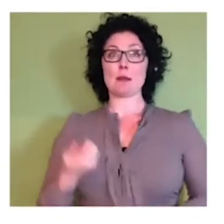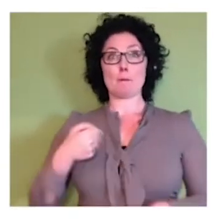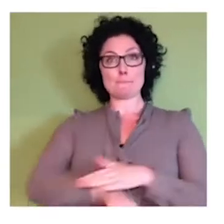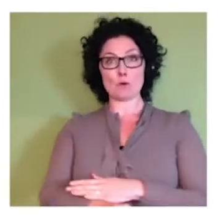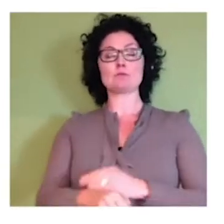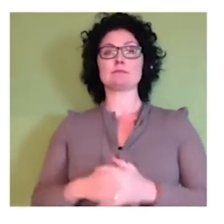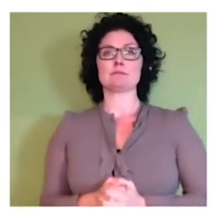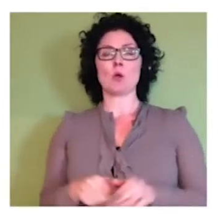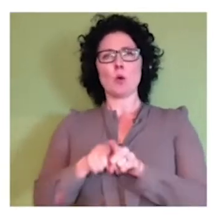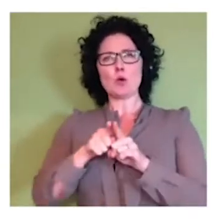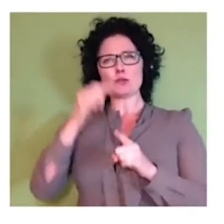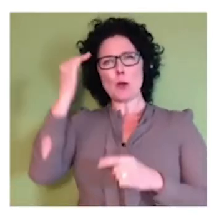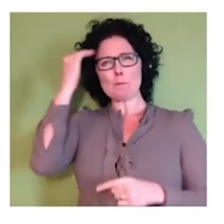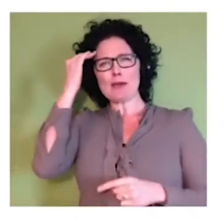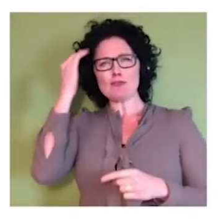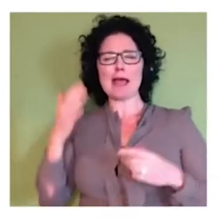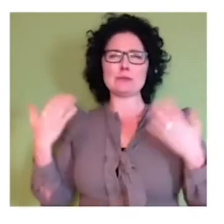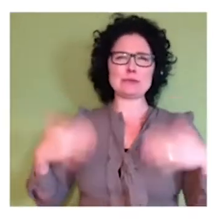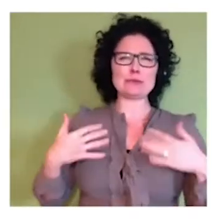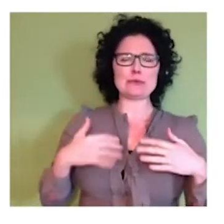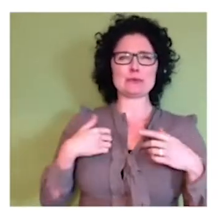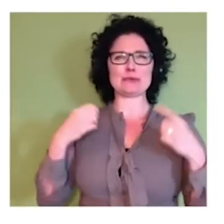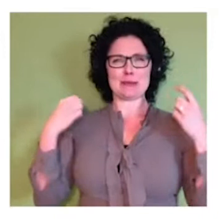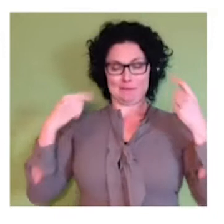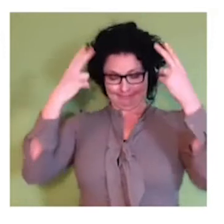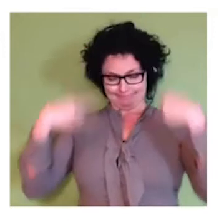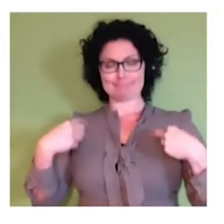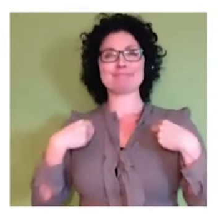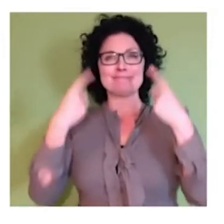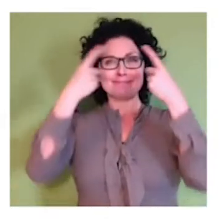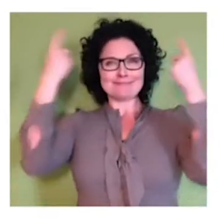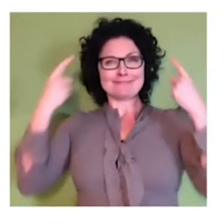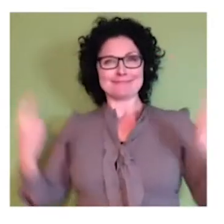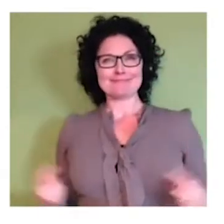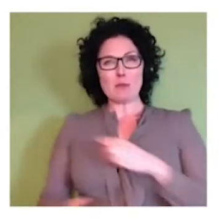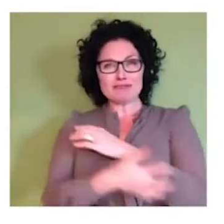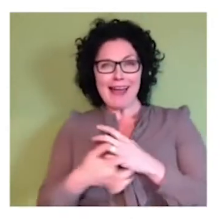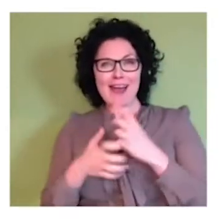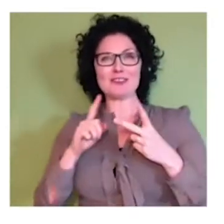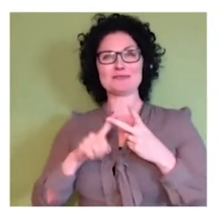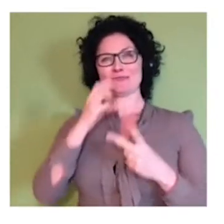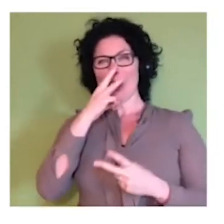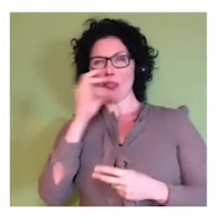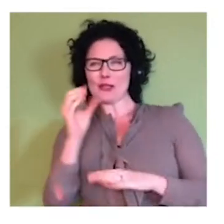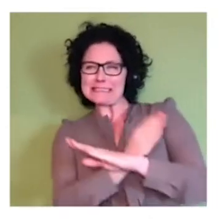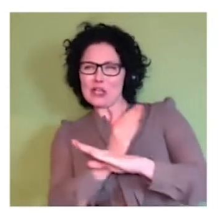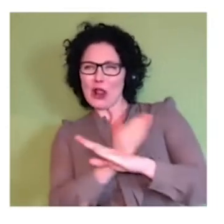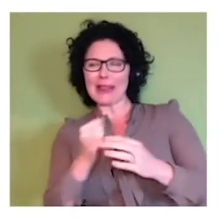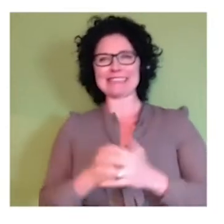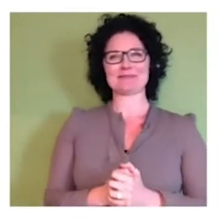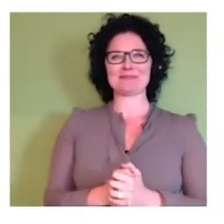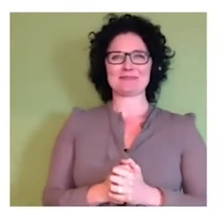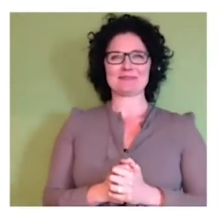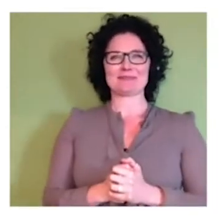warrior. I have long brown curly hair and brown eyes, and I'm in my early 30s. My background